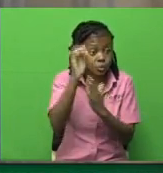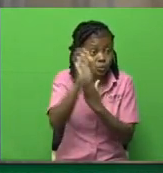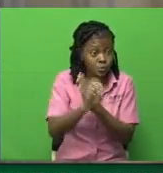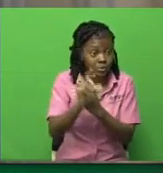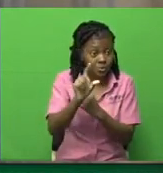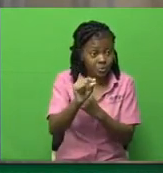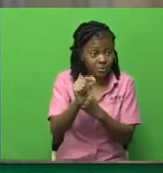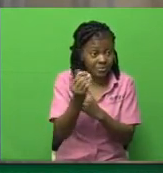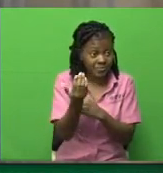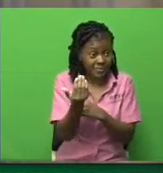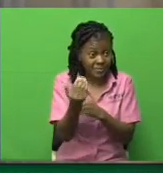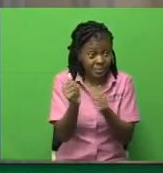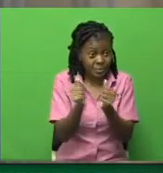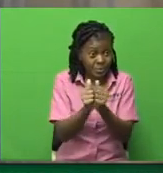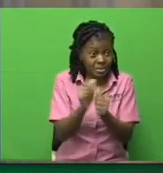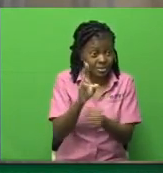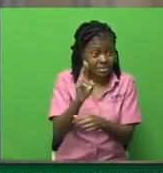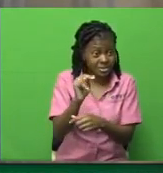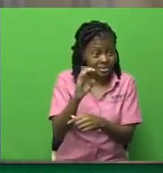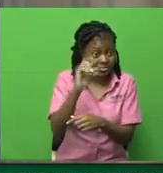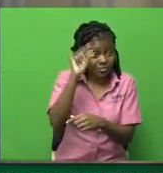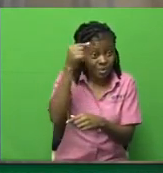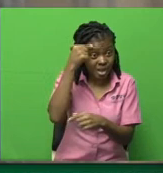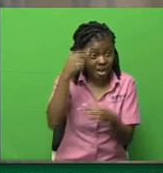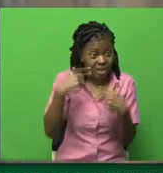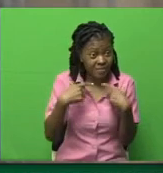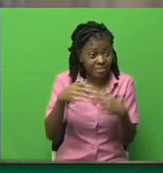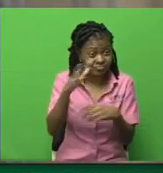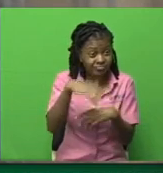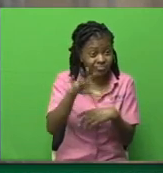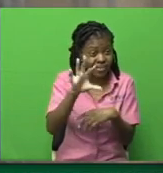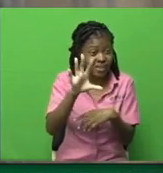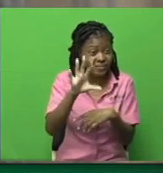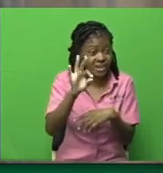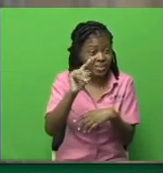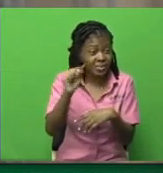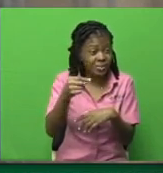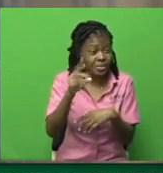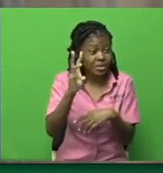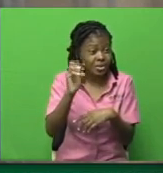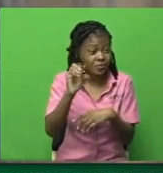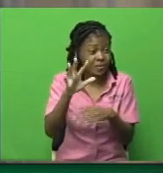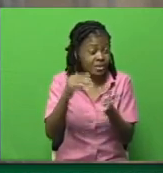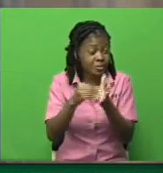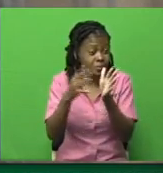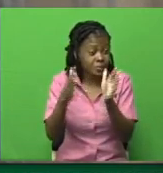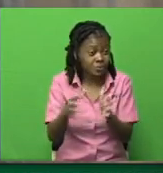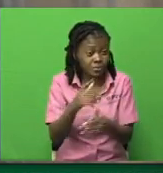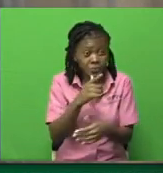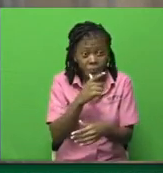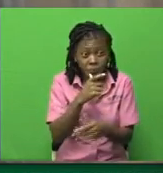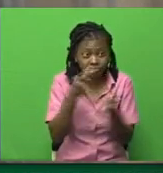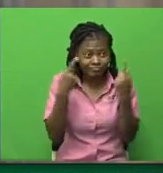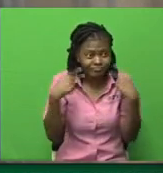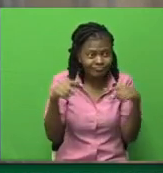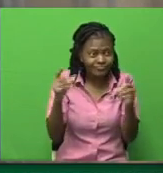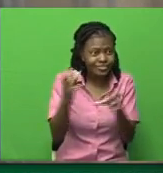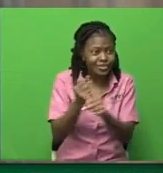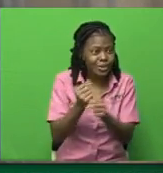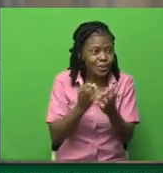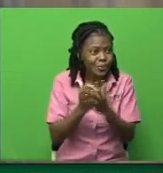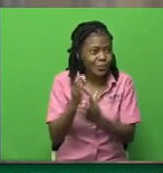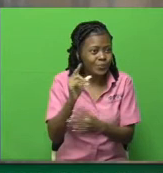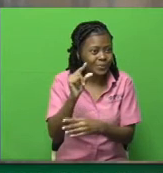government there were 59 605 students benefited from the gate program 59